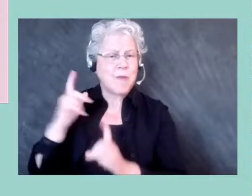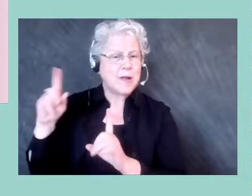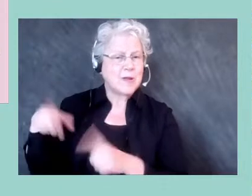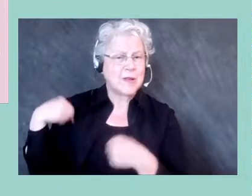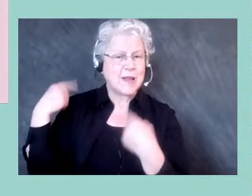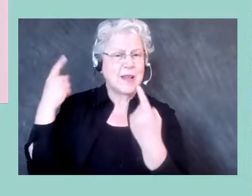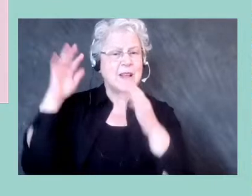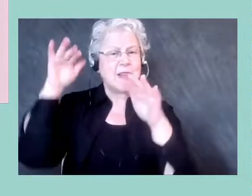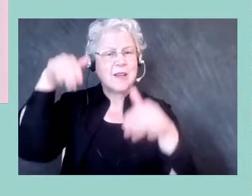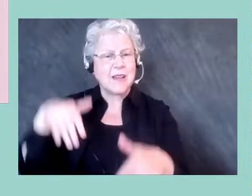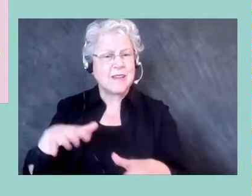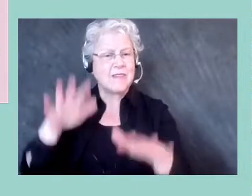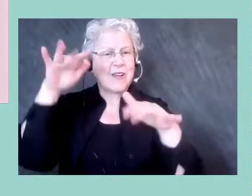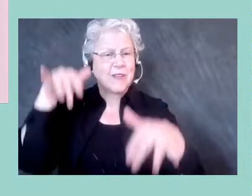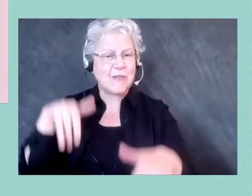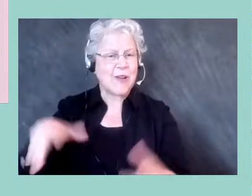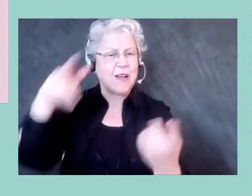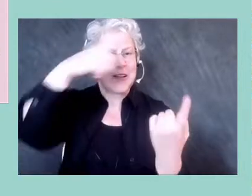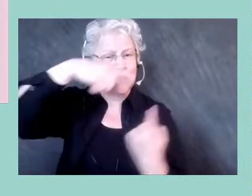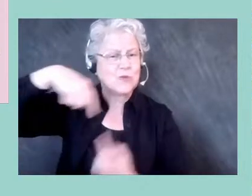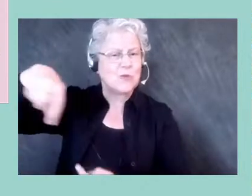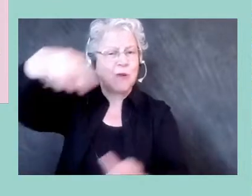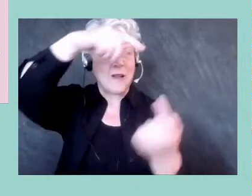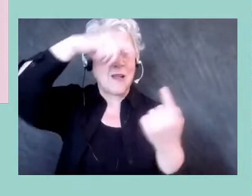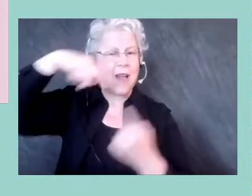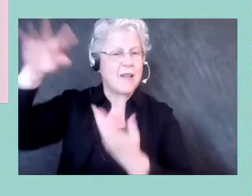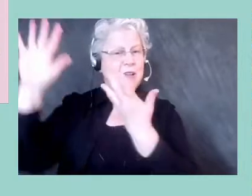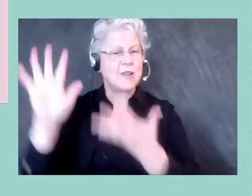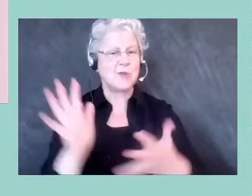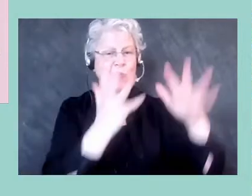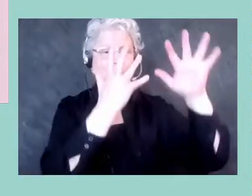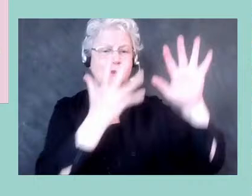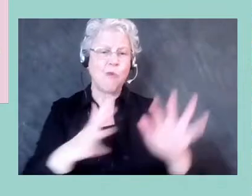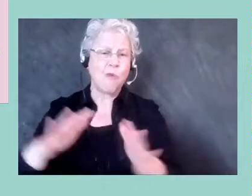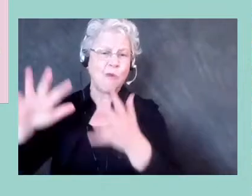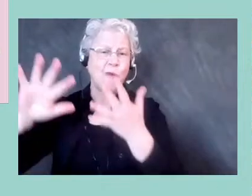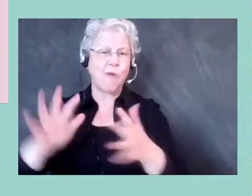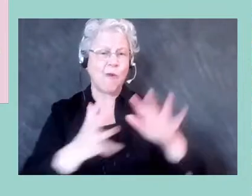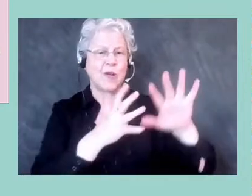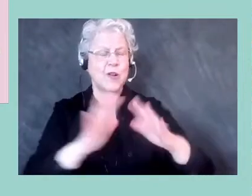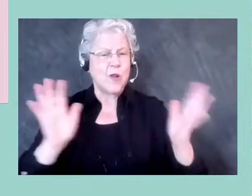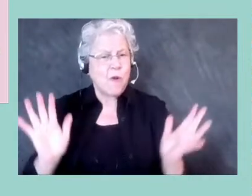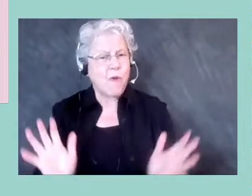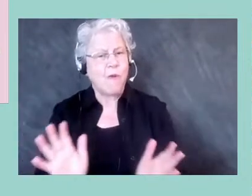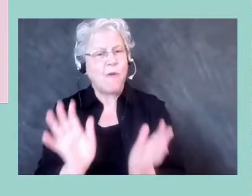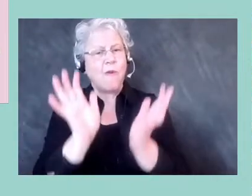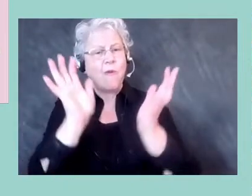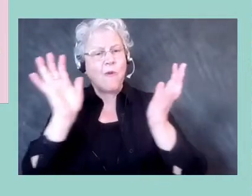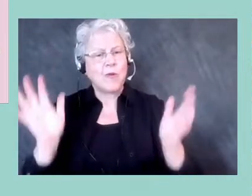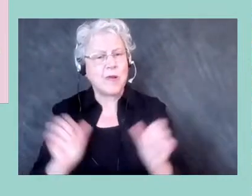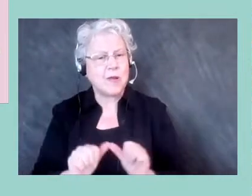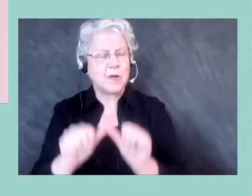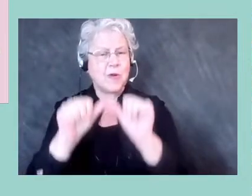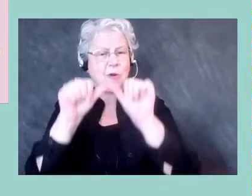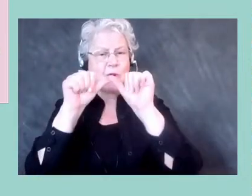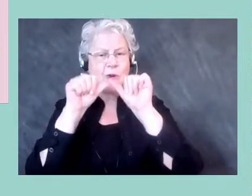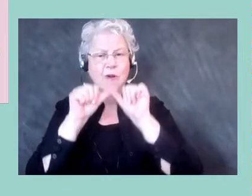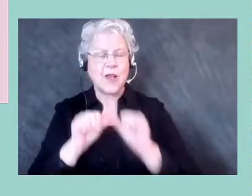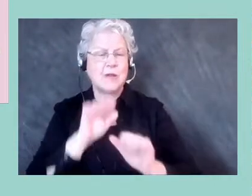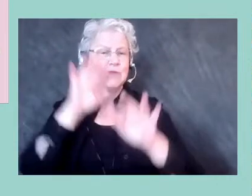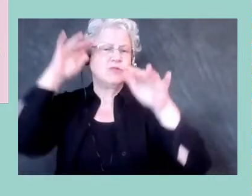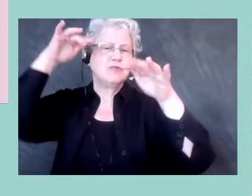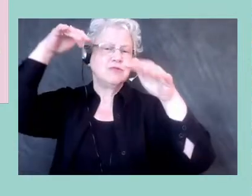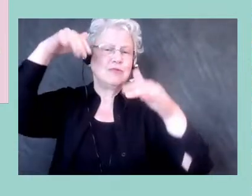upholding me, and the great wings urging me on. Greet